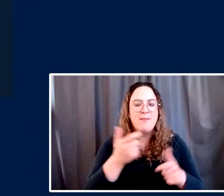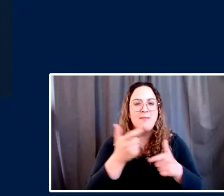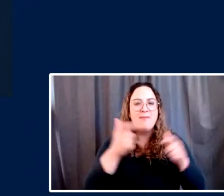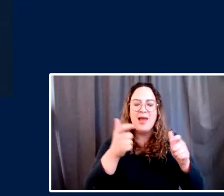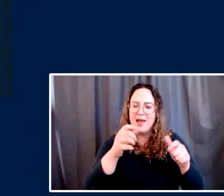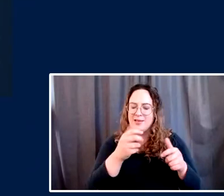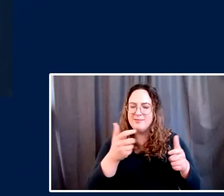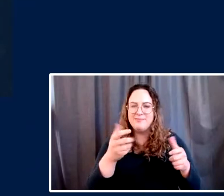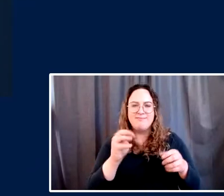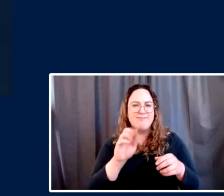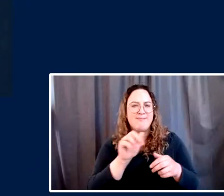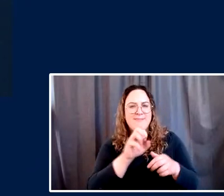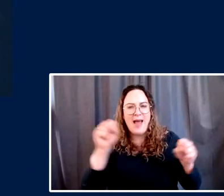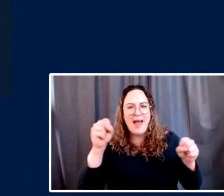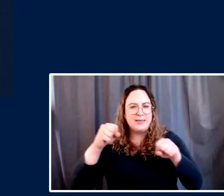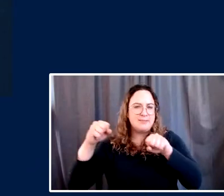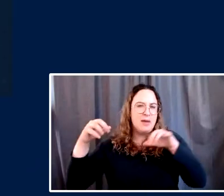the